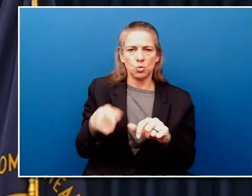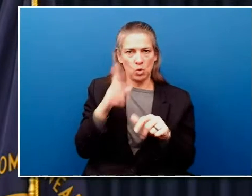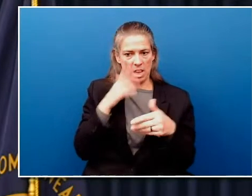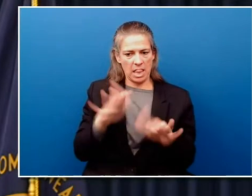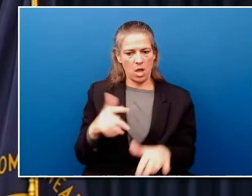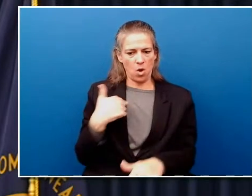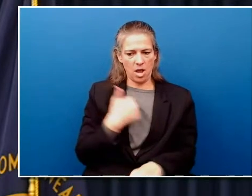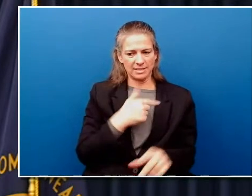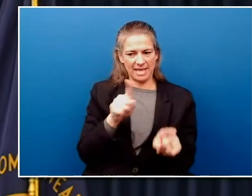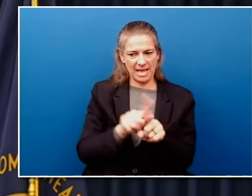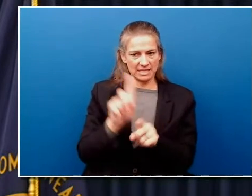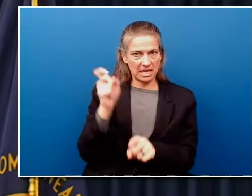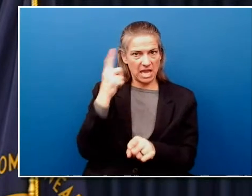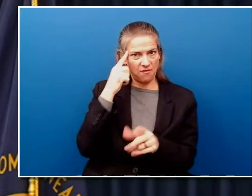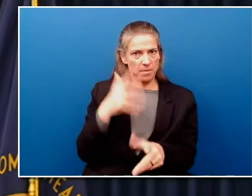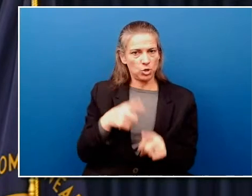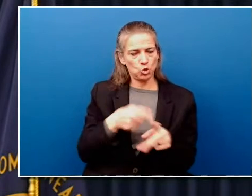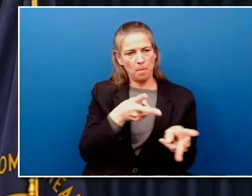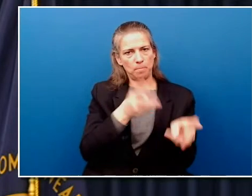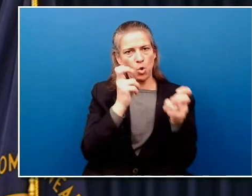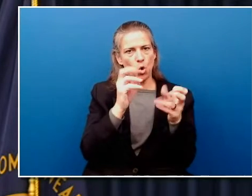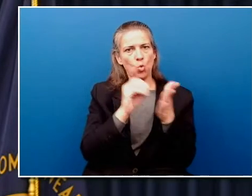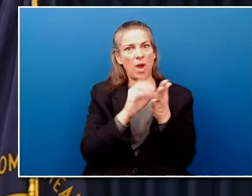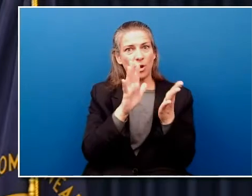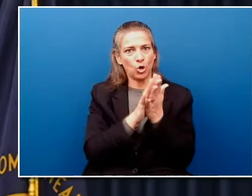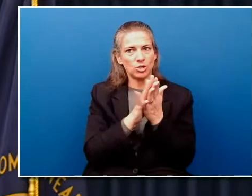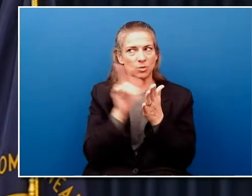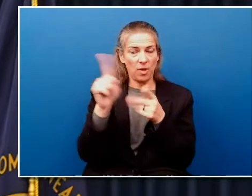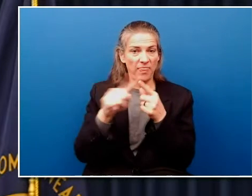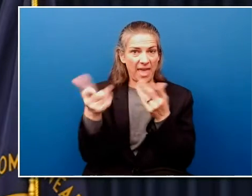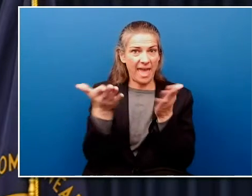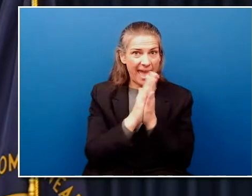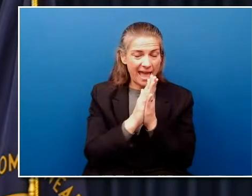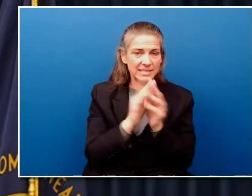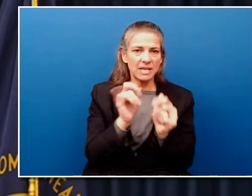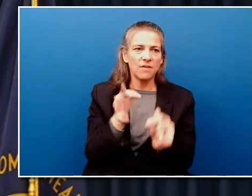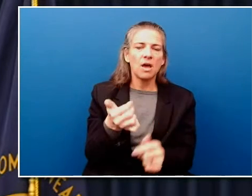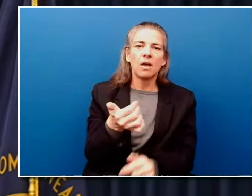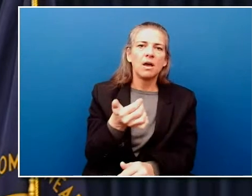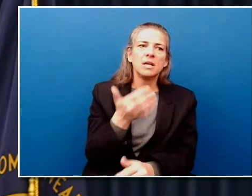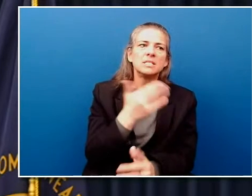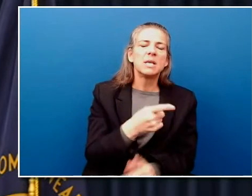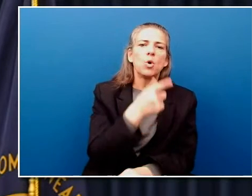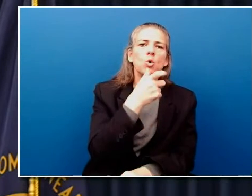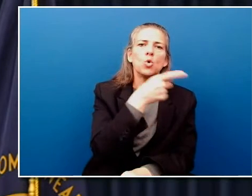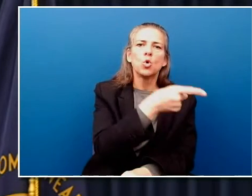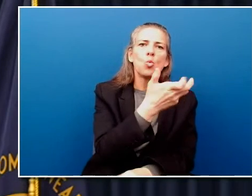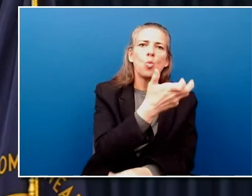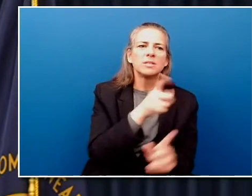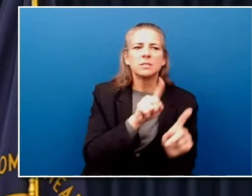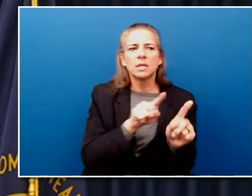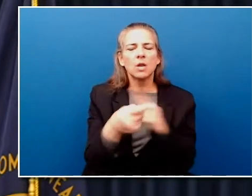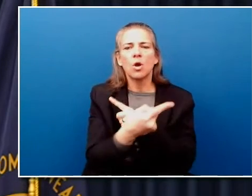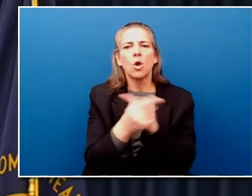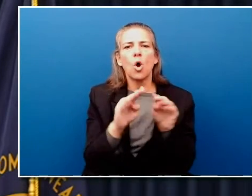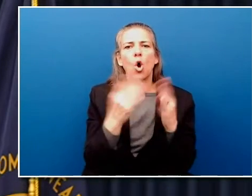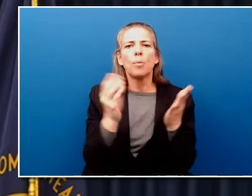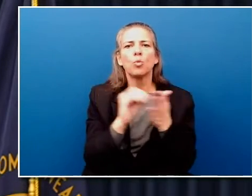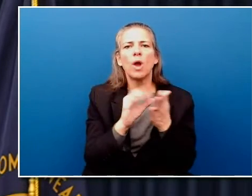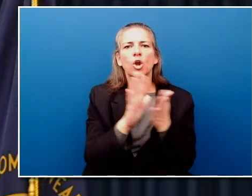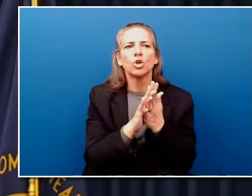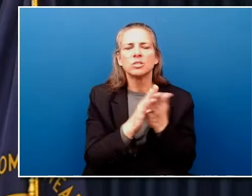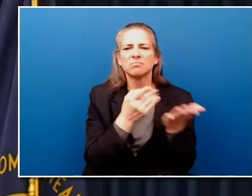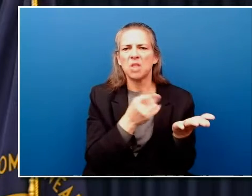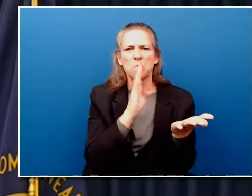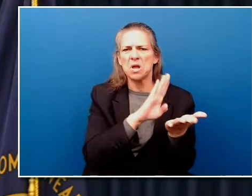government to pull records that are requested when otherwise someone who wants to get around the open records request, they'll never